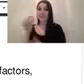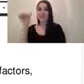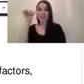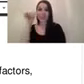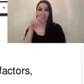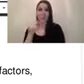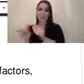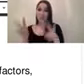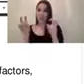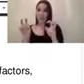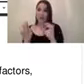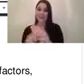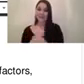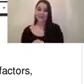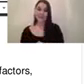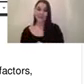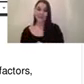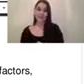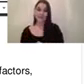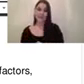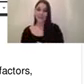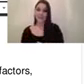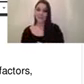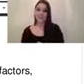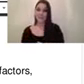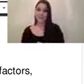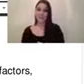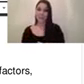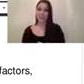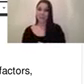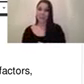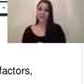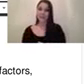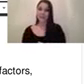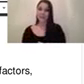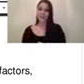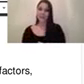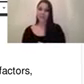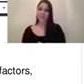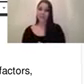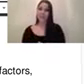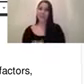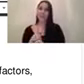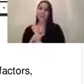these are actually, from my point of view,